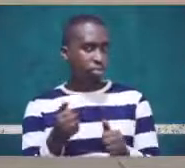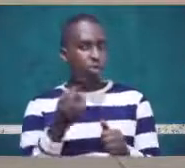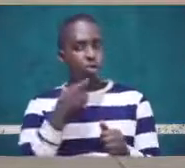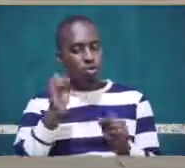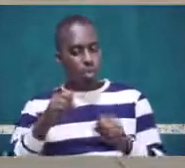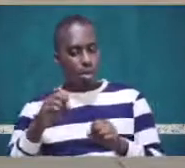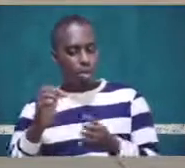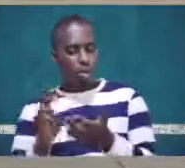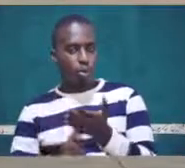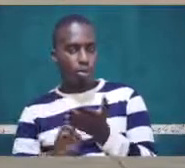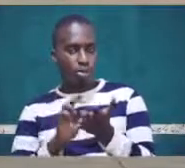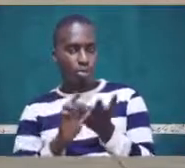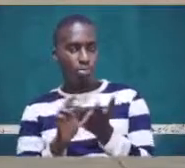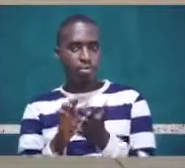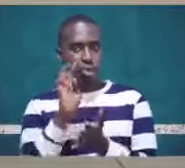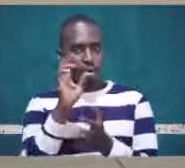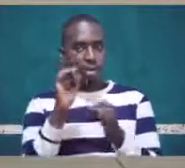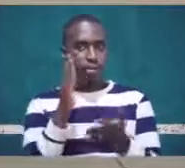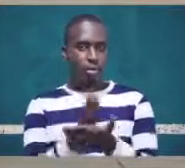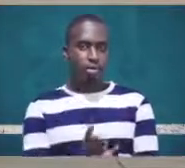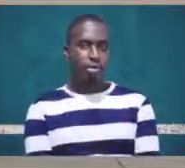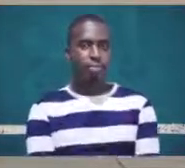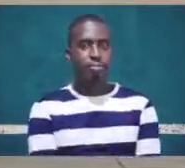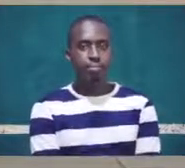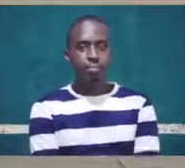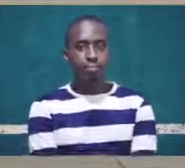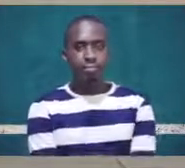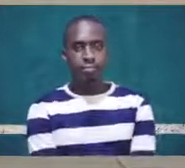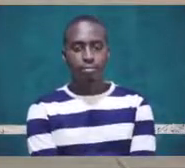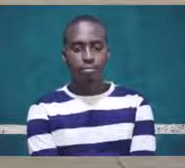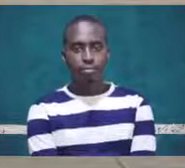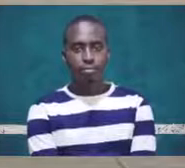and figure out if you're right. That's